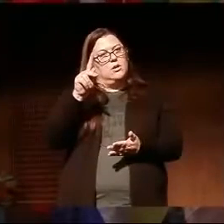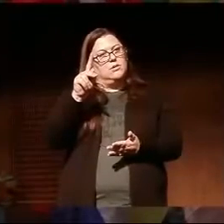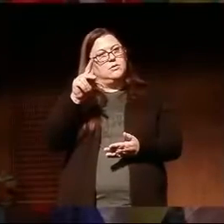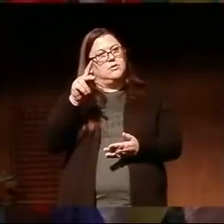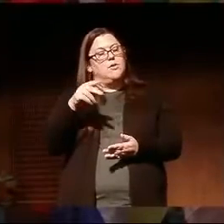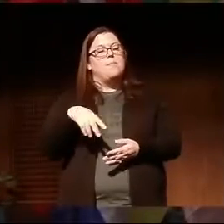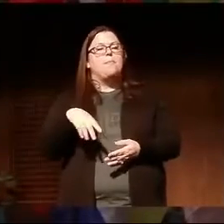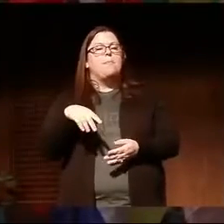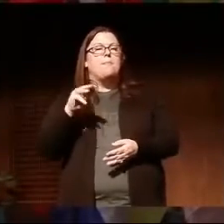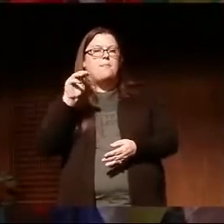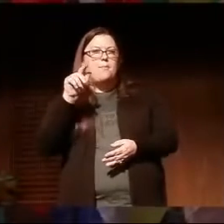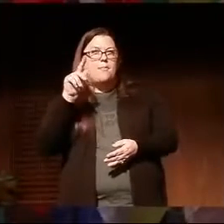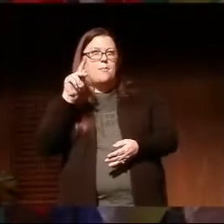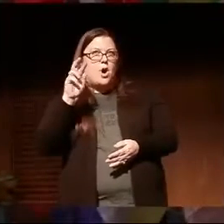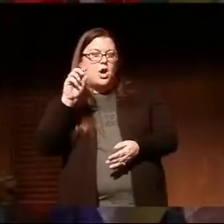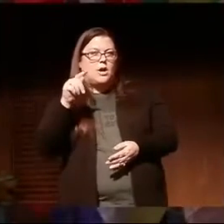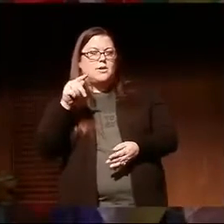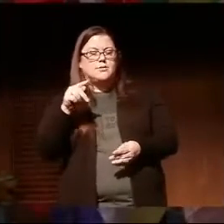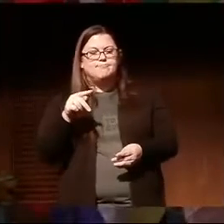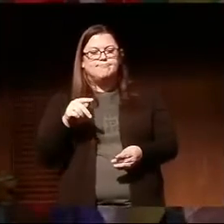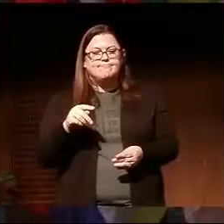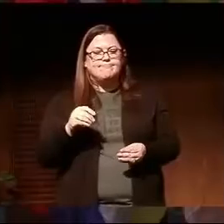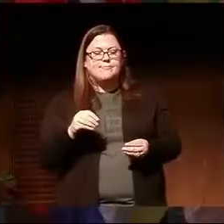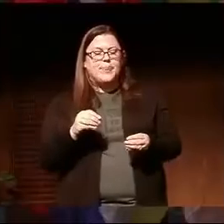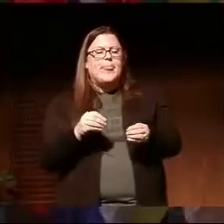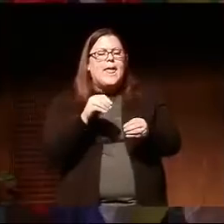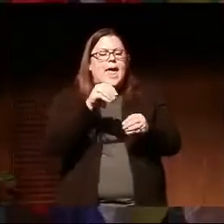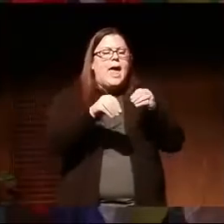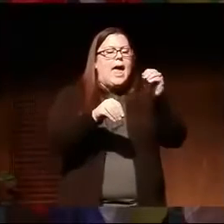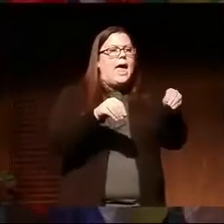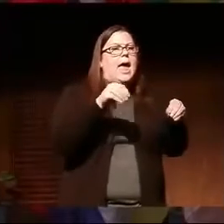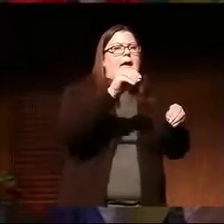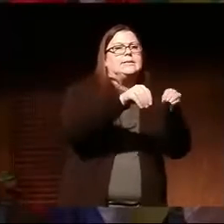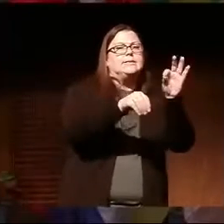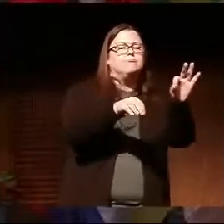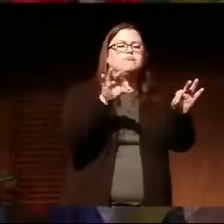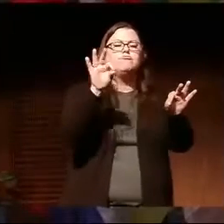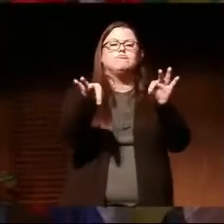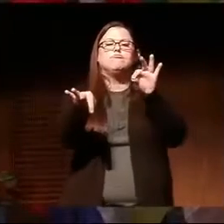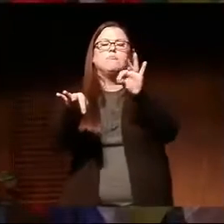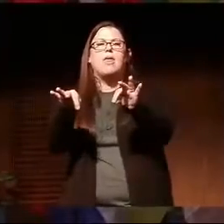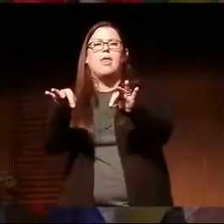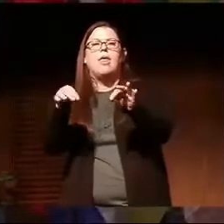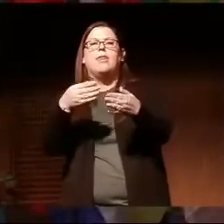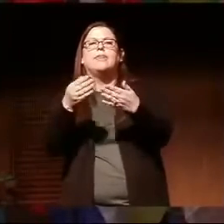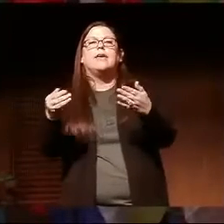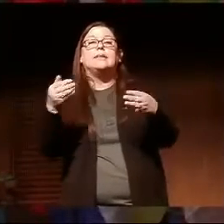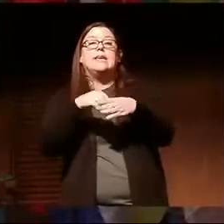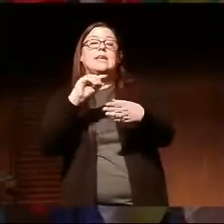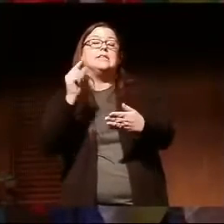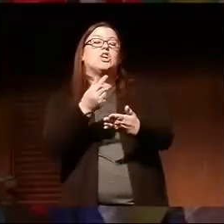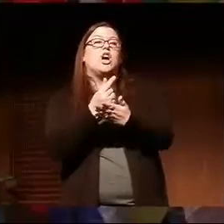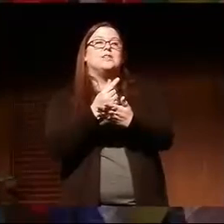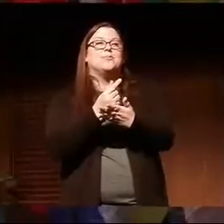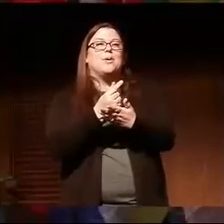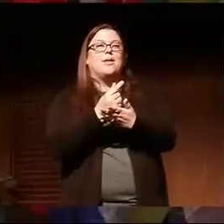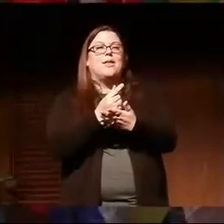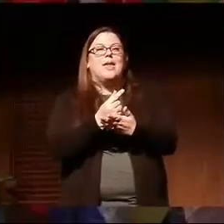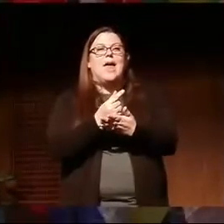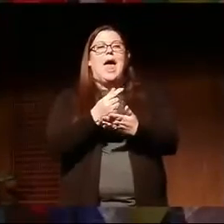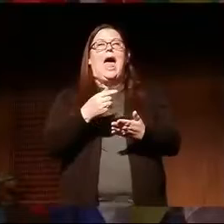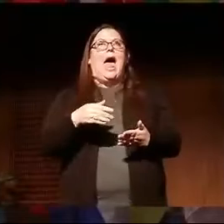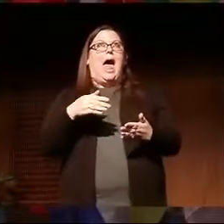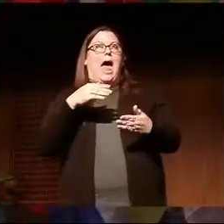gospel in such a way that we see Jesus facing a number of trials all along the way. It starts all the way back in chapter